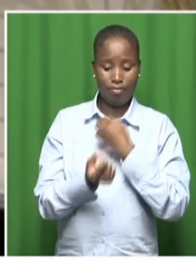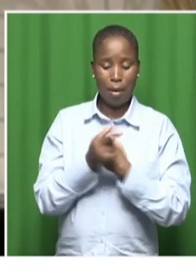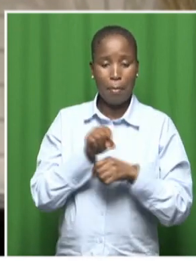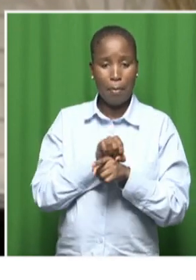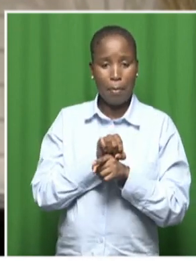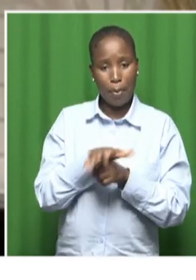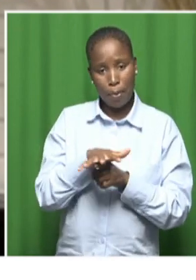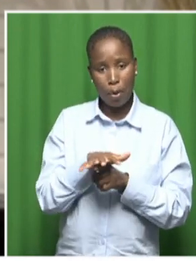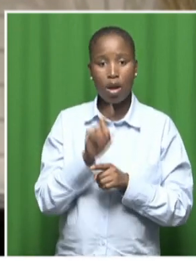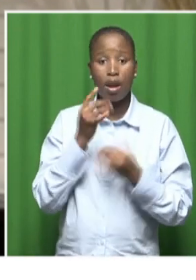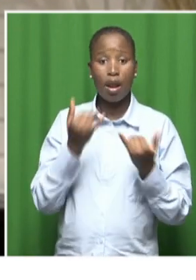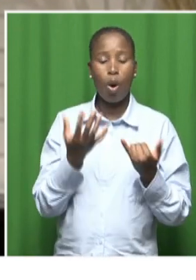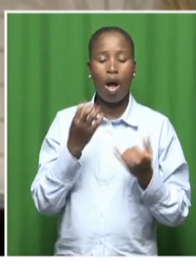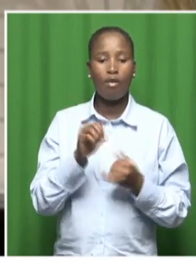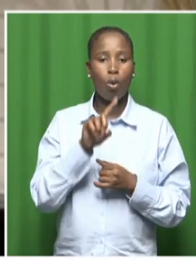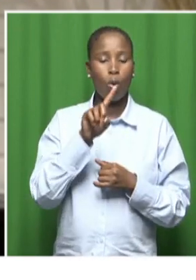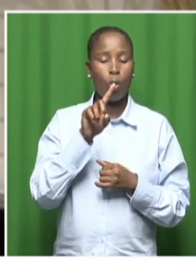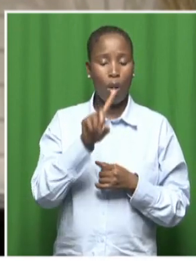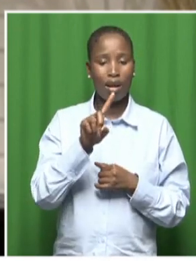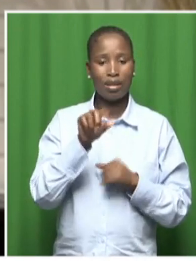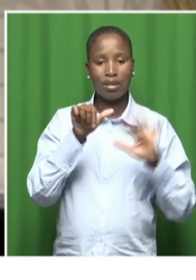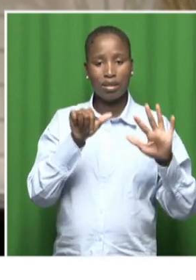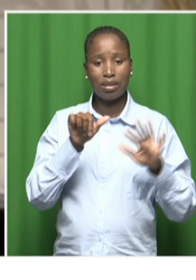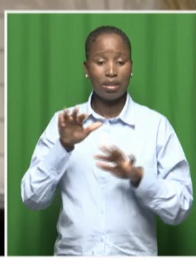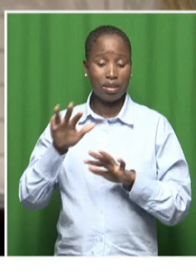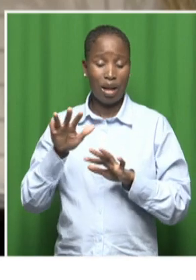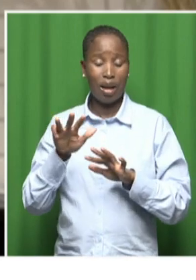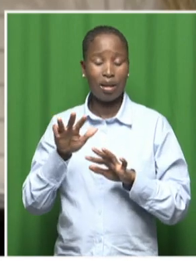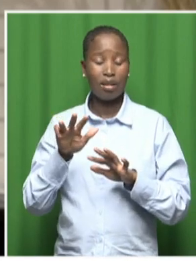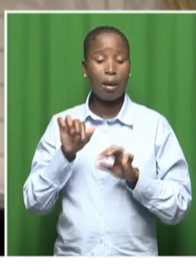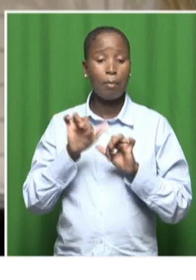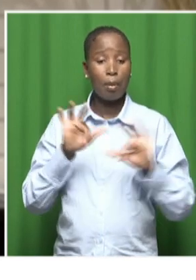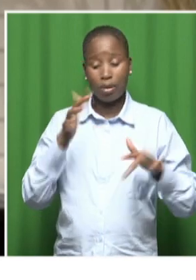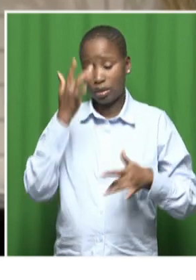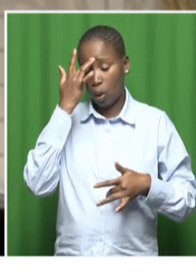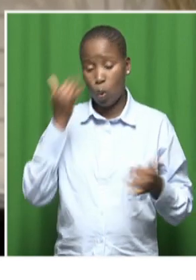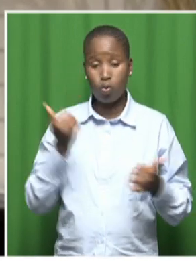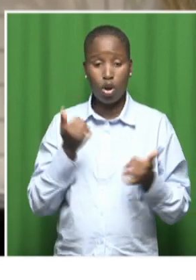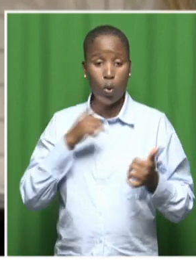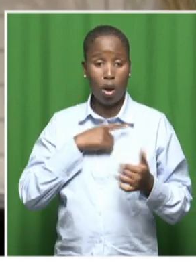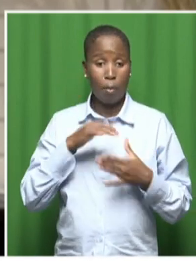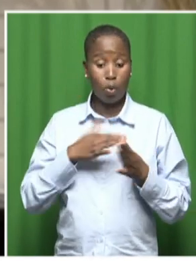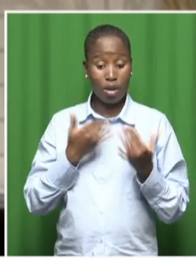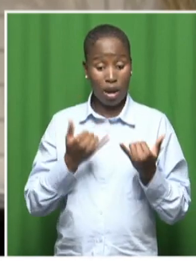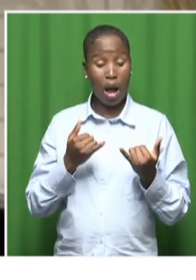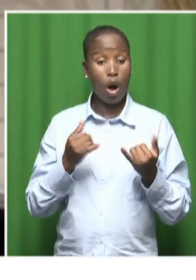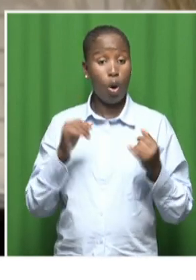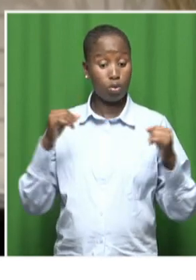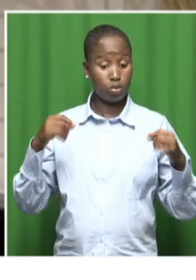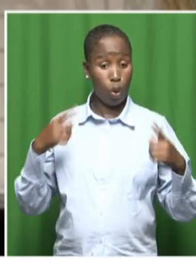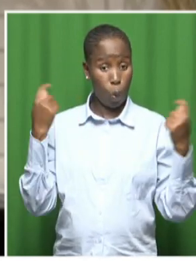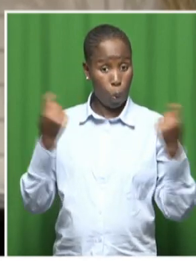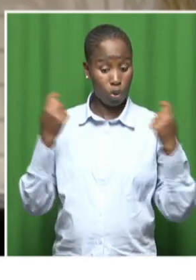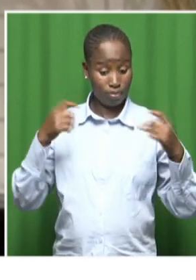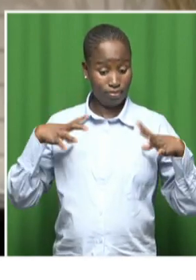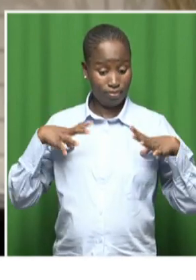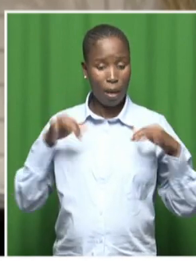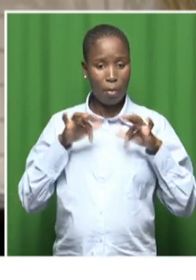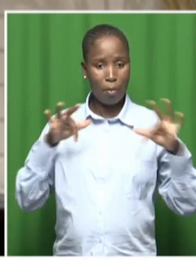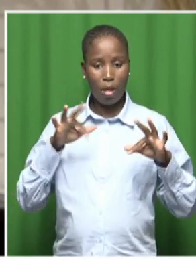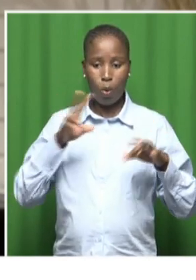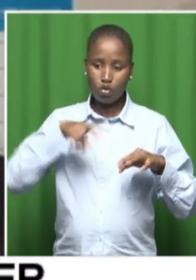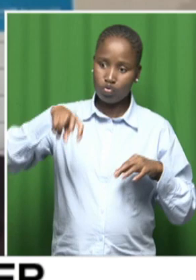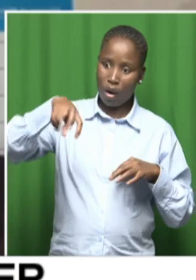mentioned, we're of course in the holiday season, people are moving around the country, and the likelihood then is that measles will spread further.